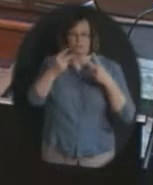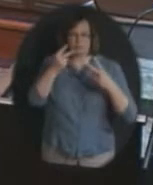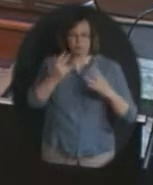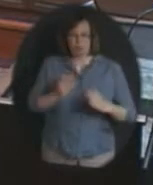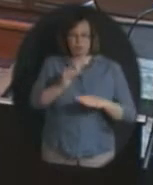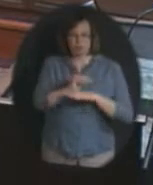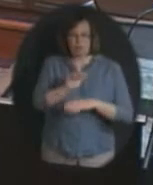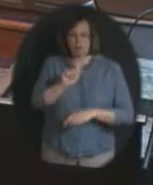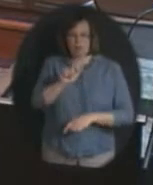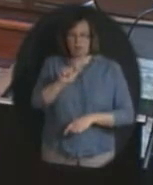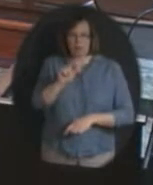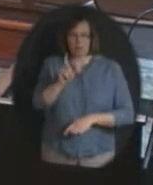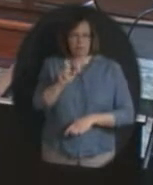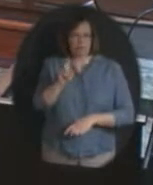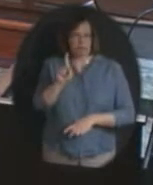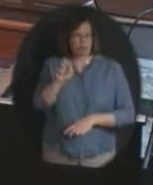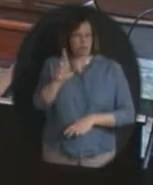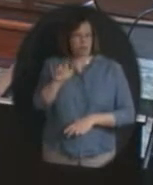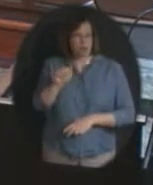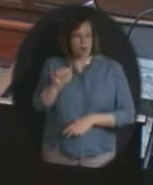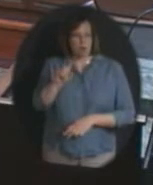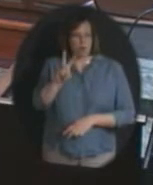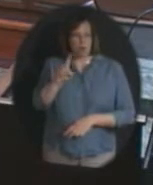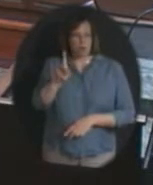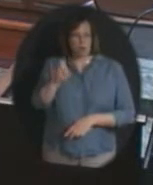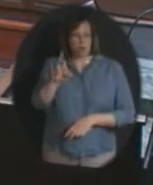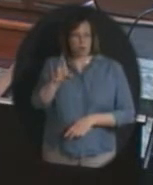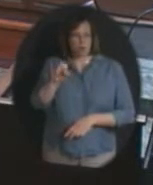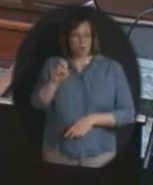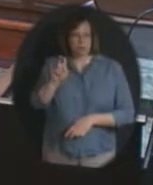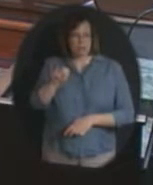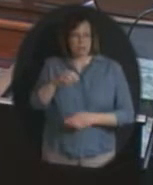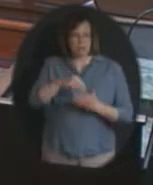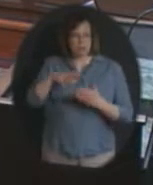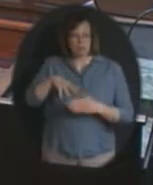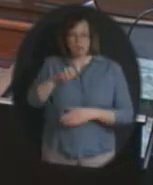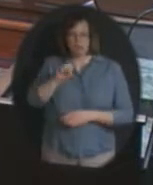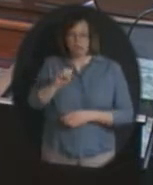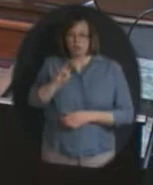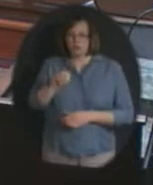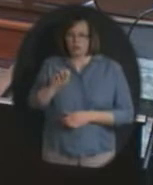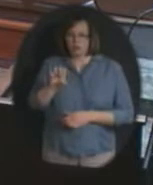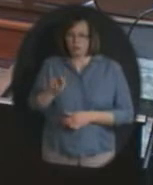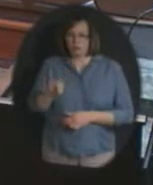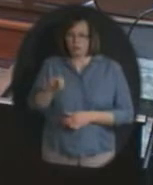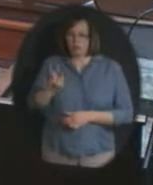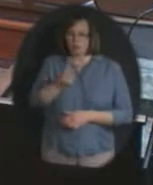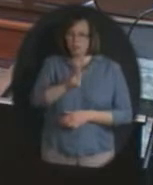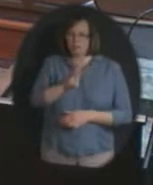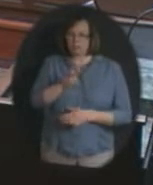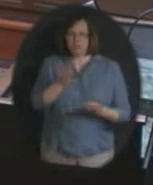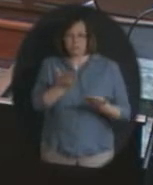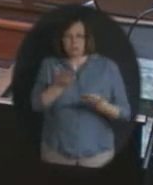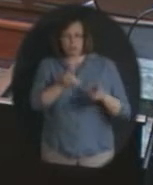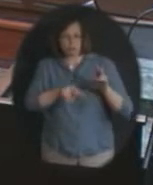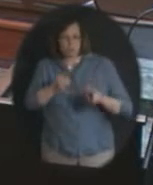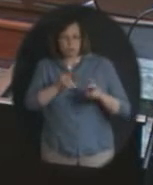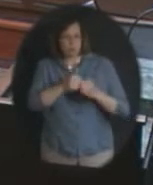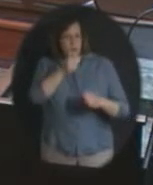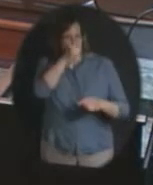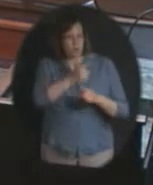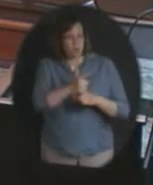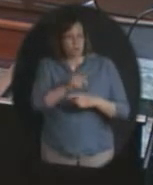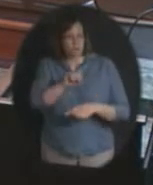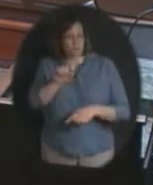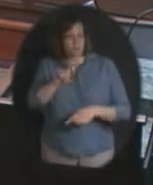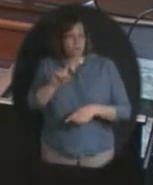tonight. Alexandra Wilkerson is a student at Shawnee Mission Northwest, and she is here to observe with her brother Zach.